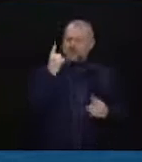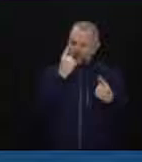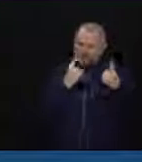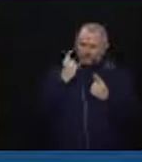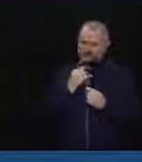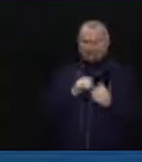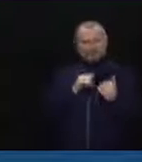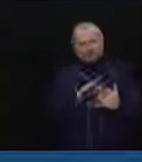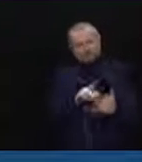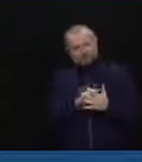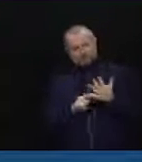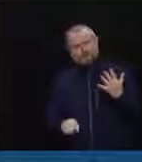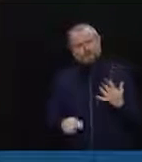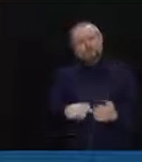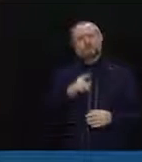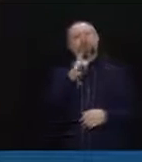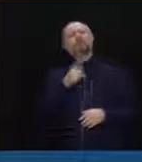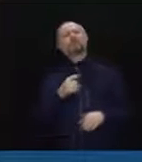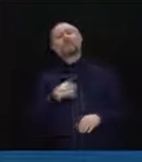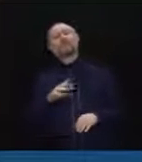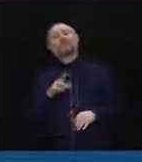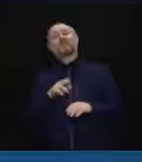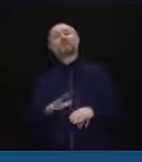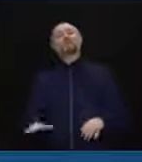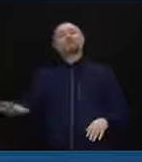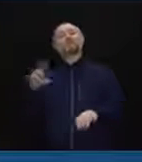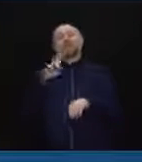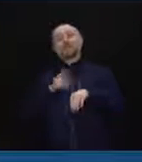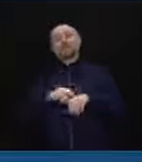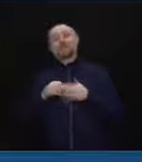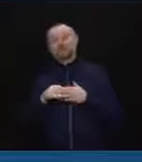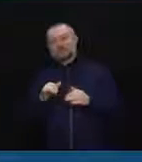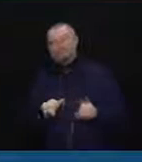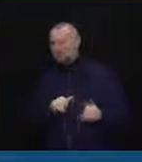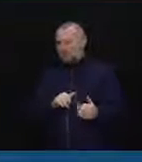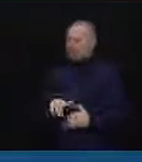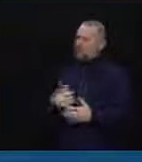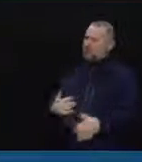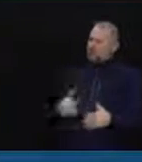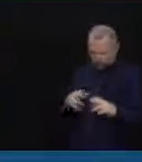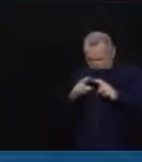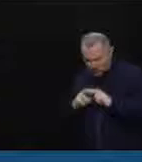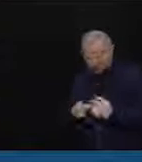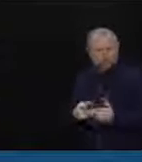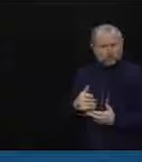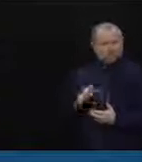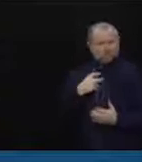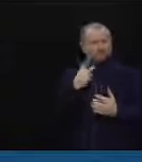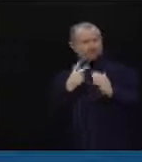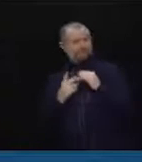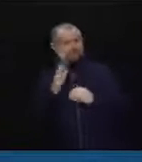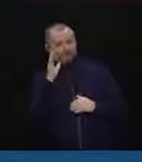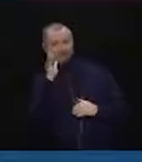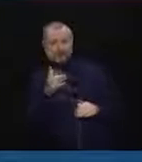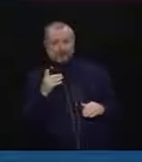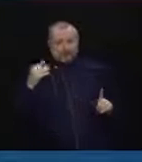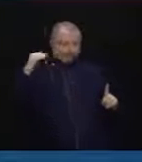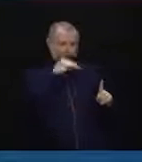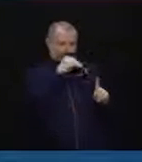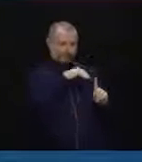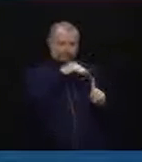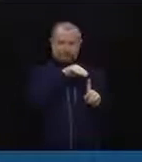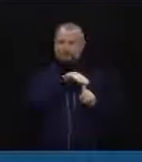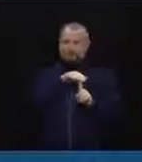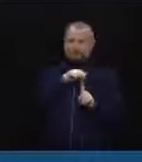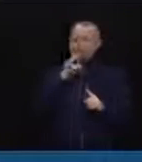this conversation. I suspect you'll be asked to address many organizations and gatherings of healthcare professionals as we delve deeper into